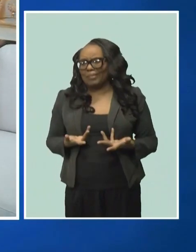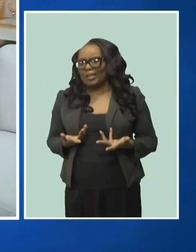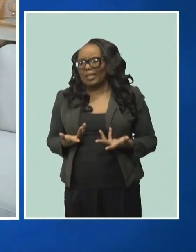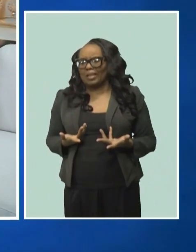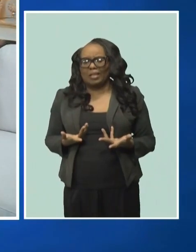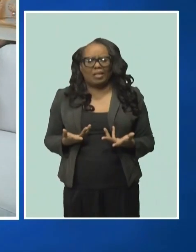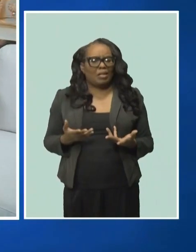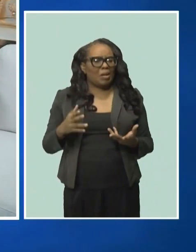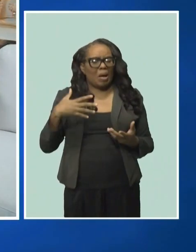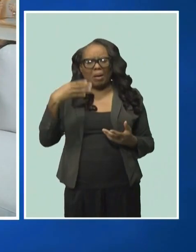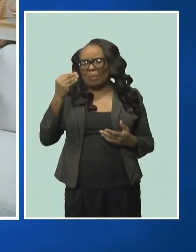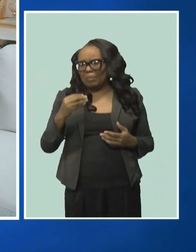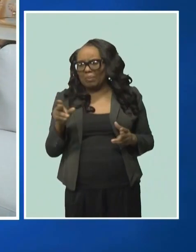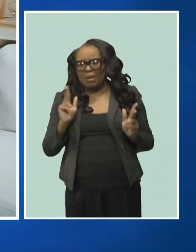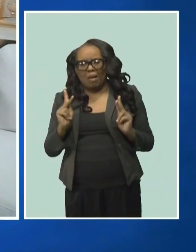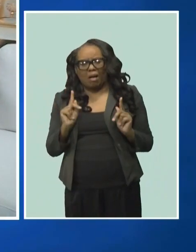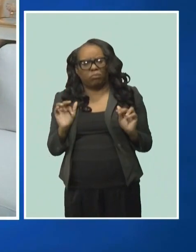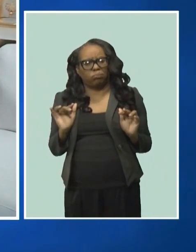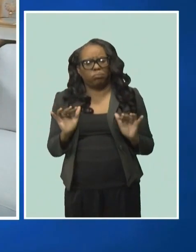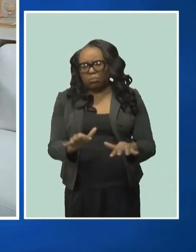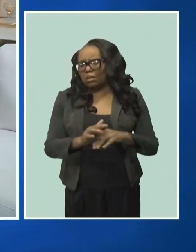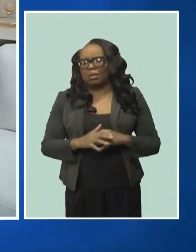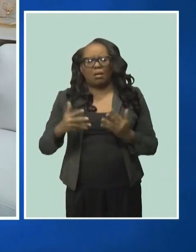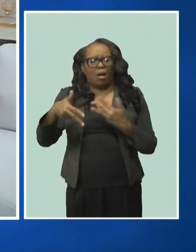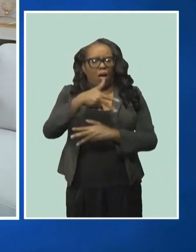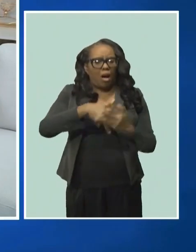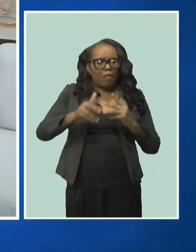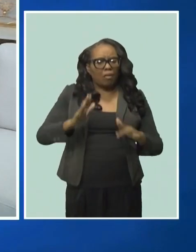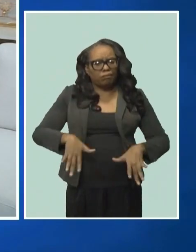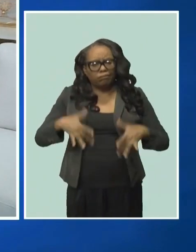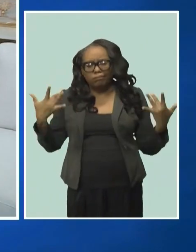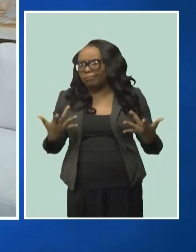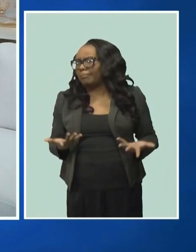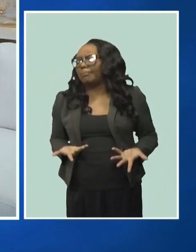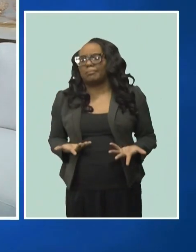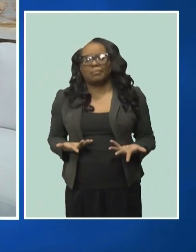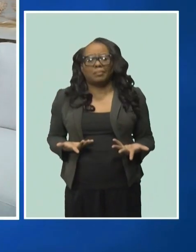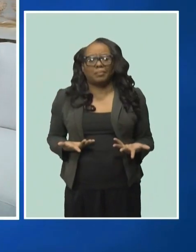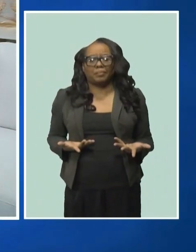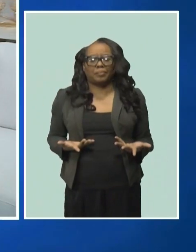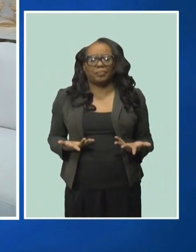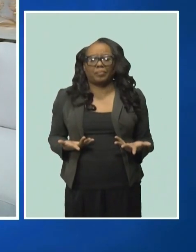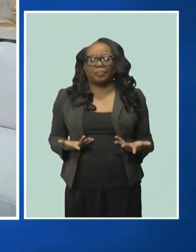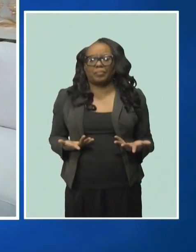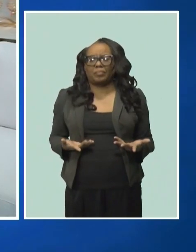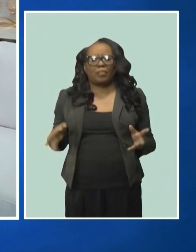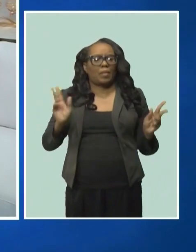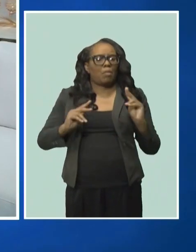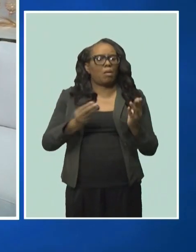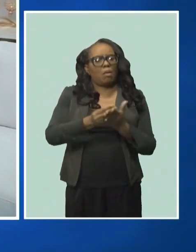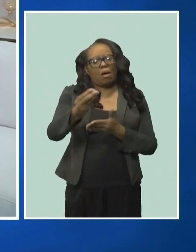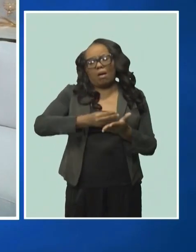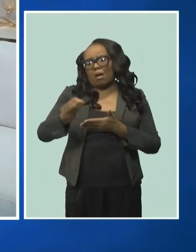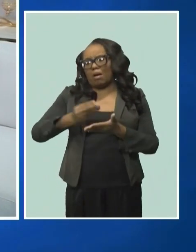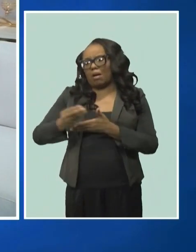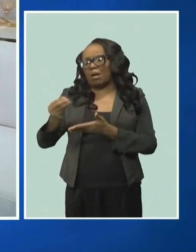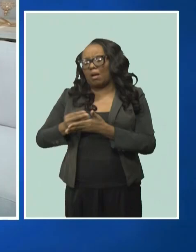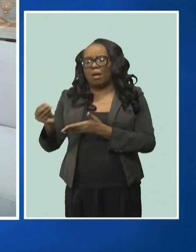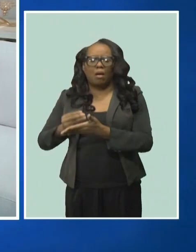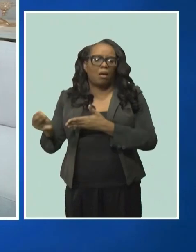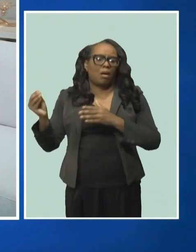space. You see at every social events, personnel there. You find people are shopping more.